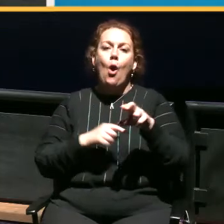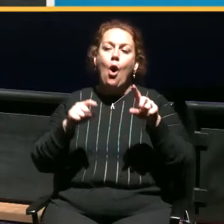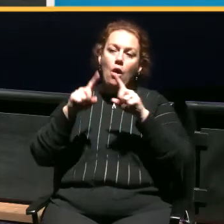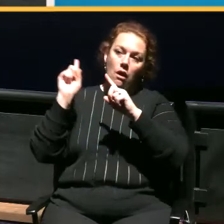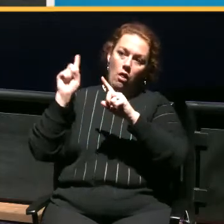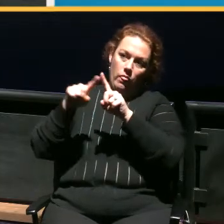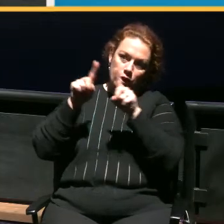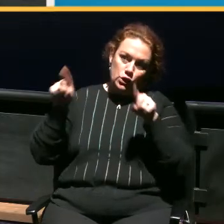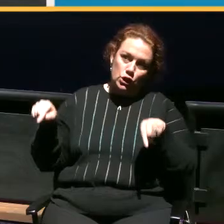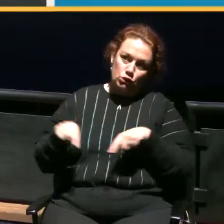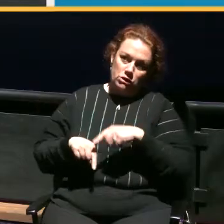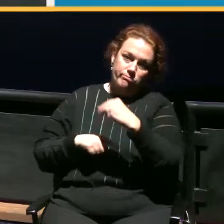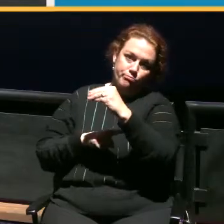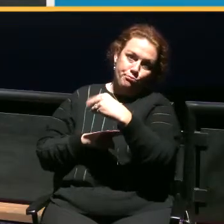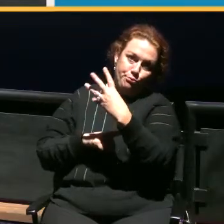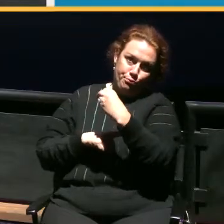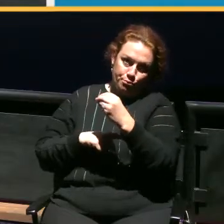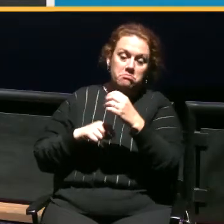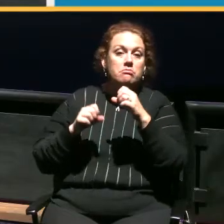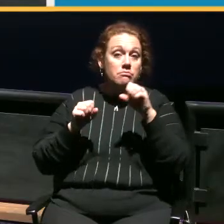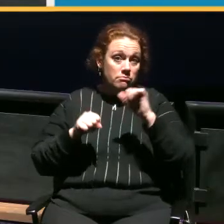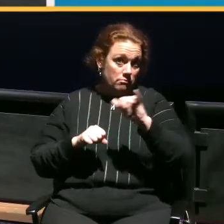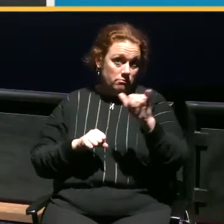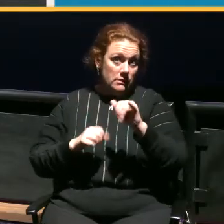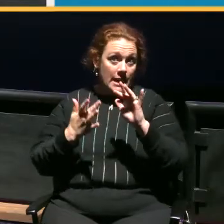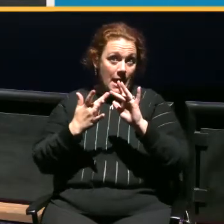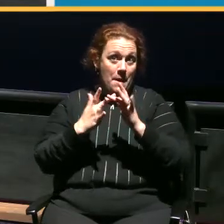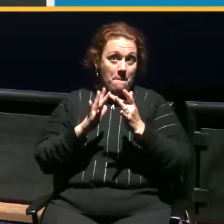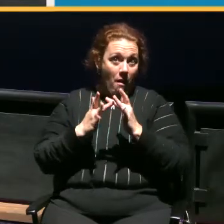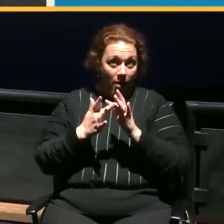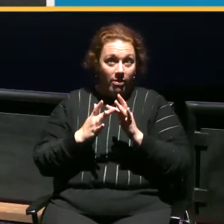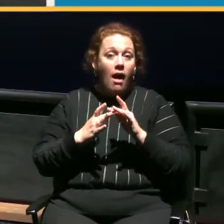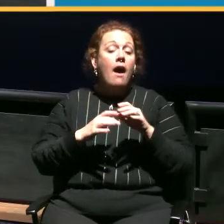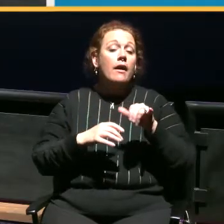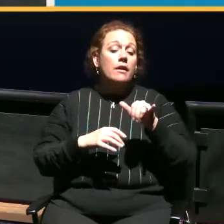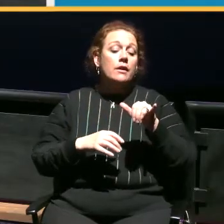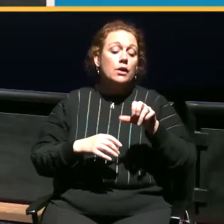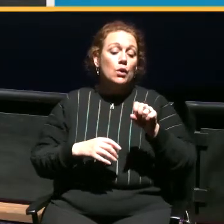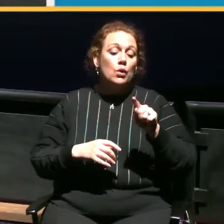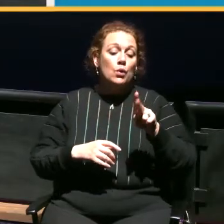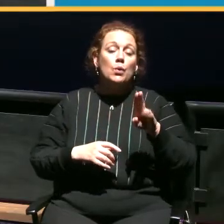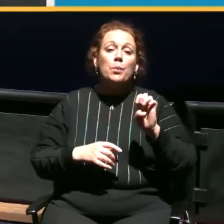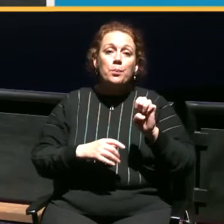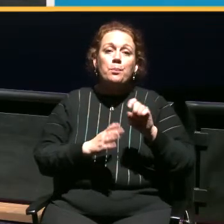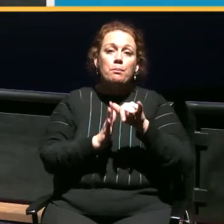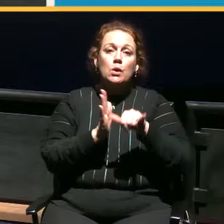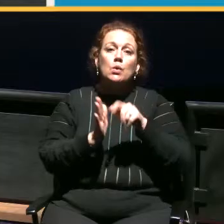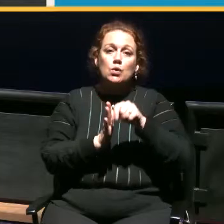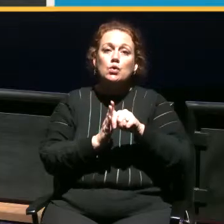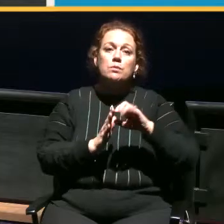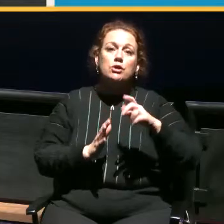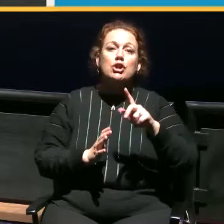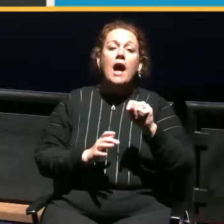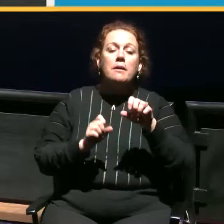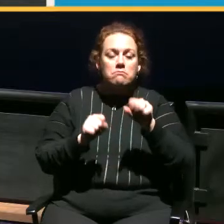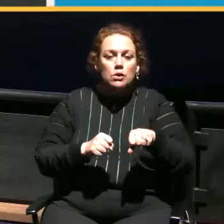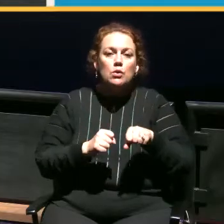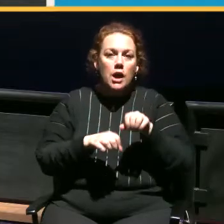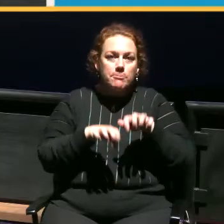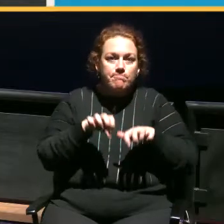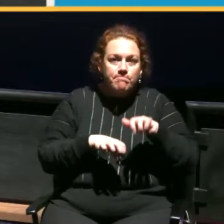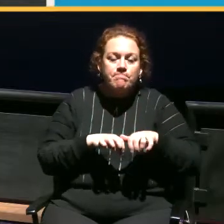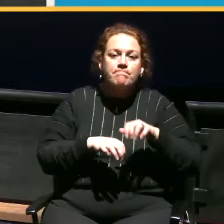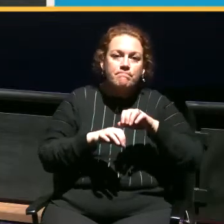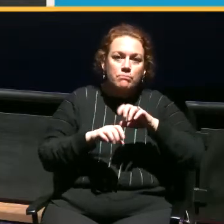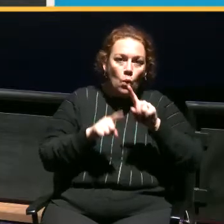of you tuning in online can submit your questions in the YouTube chat. But before we get further along, I'd